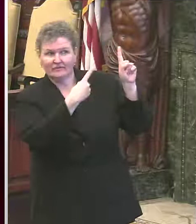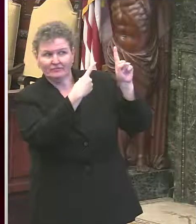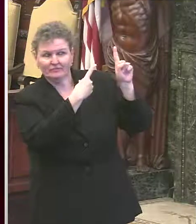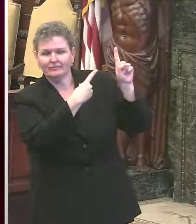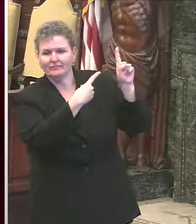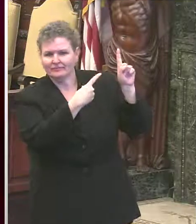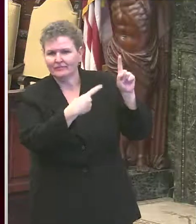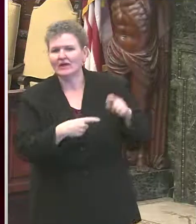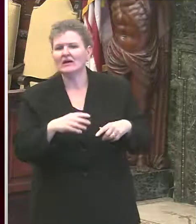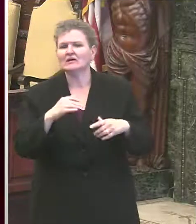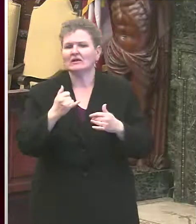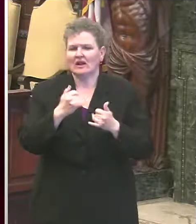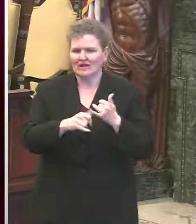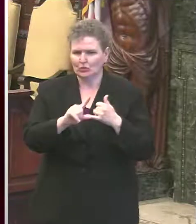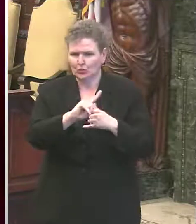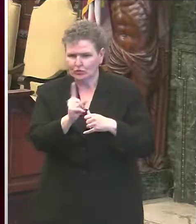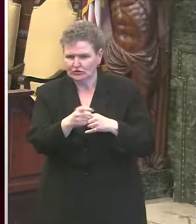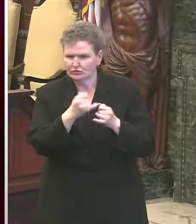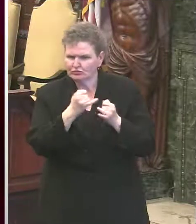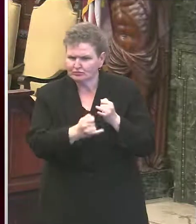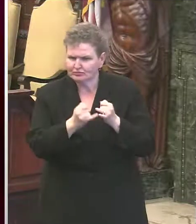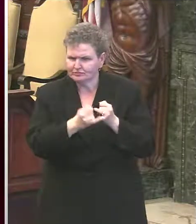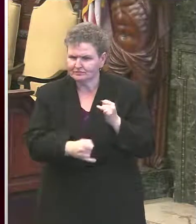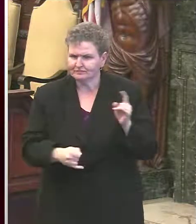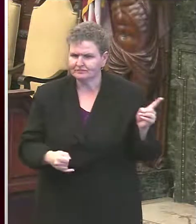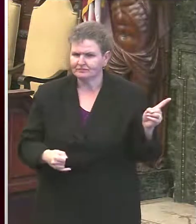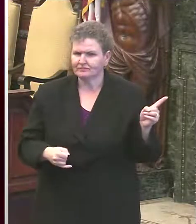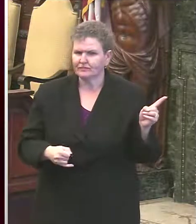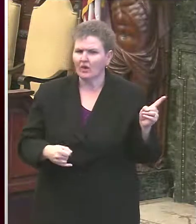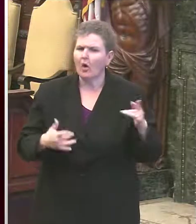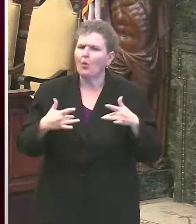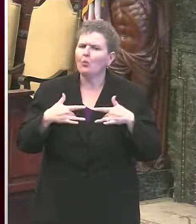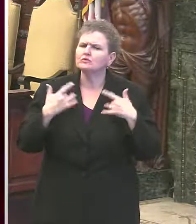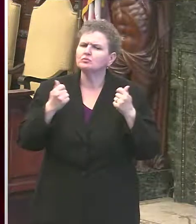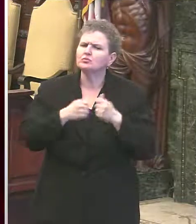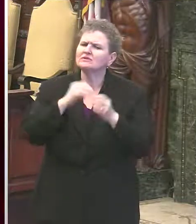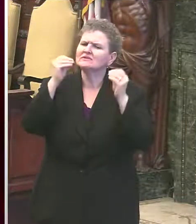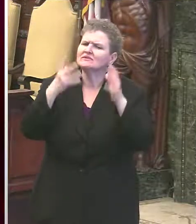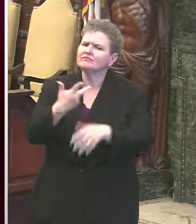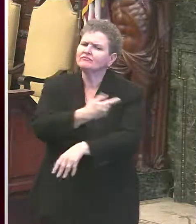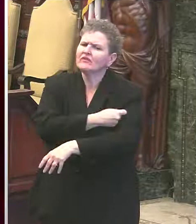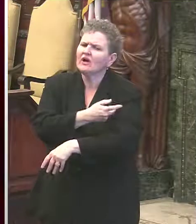Okay, and last quick question, how are we looking with teacher vaccinations?